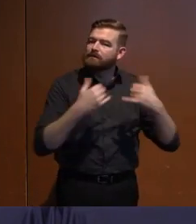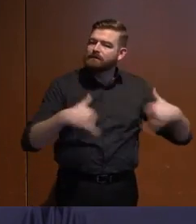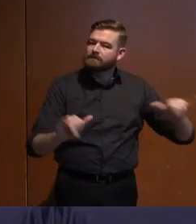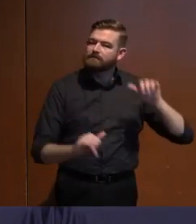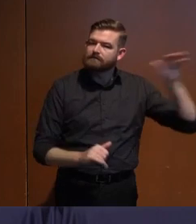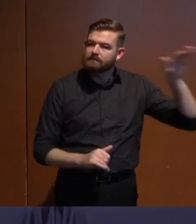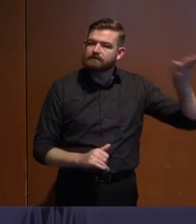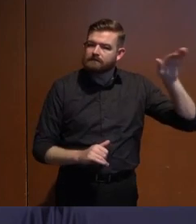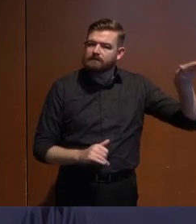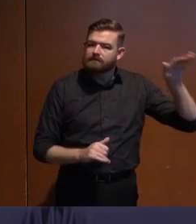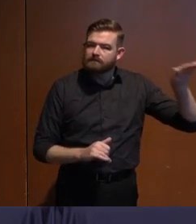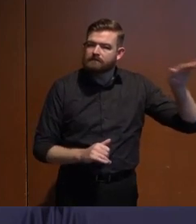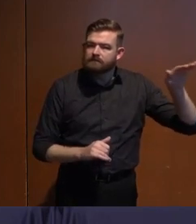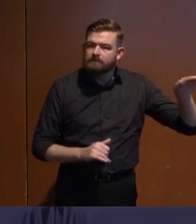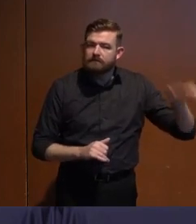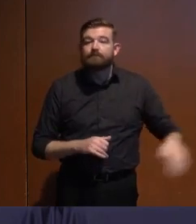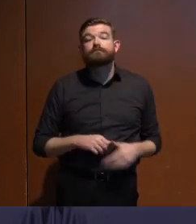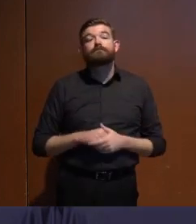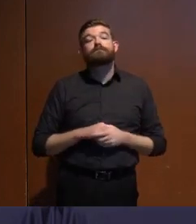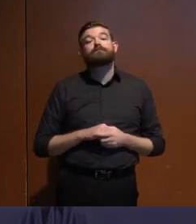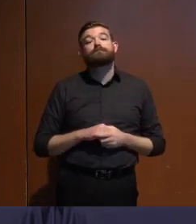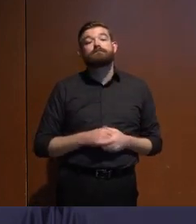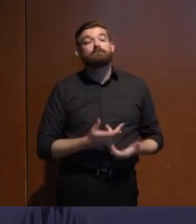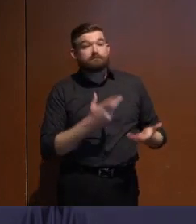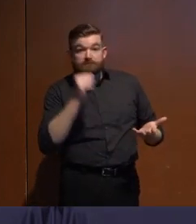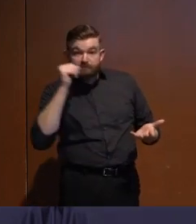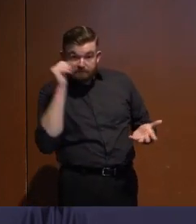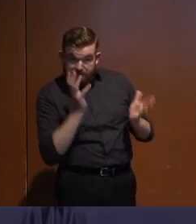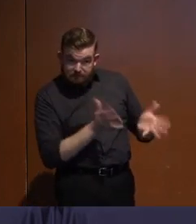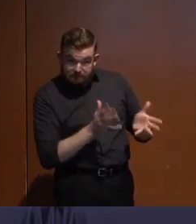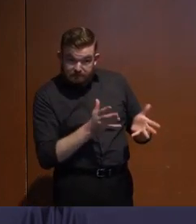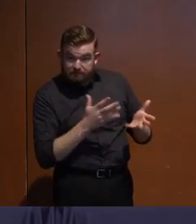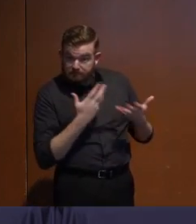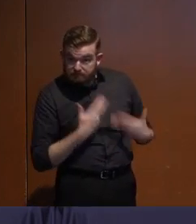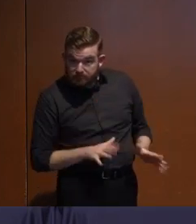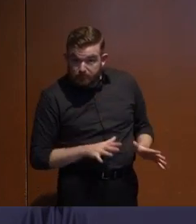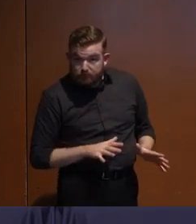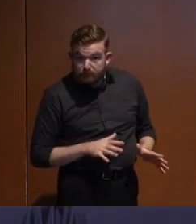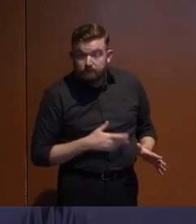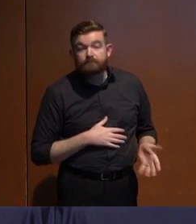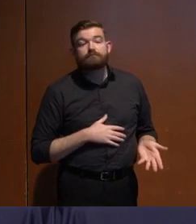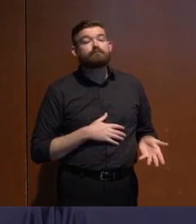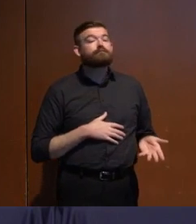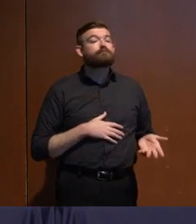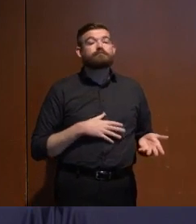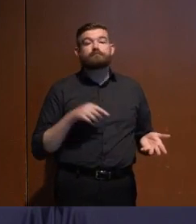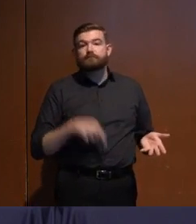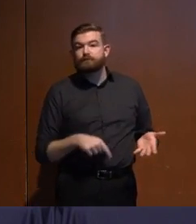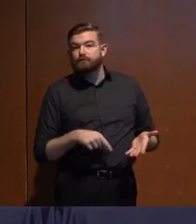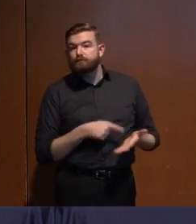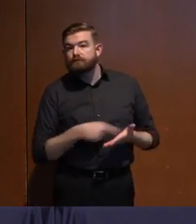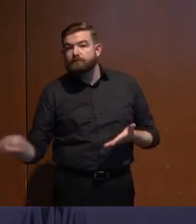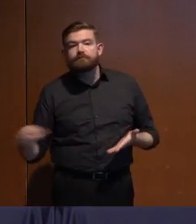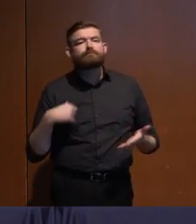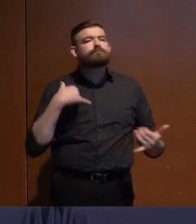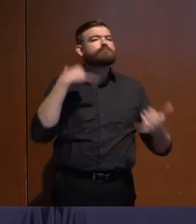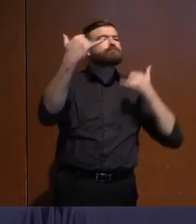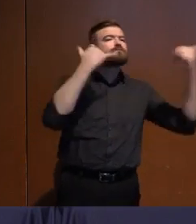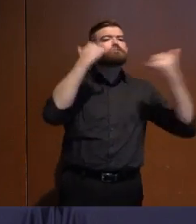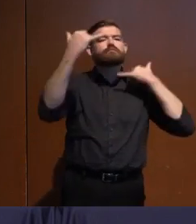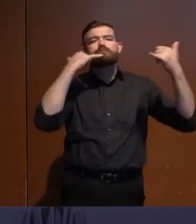things since that conversation. Following that and conversations again throughout the week with the Vice President, we got another slug